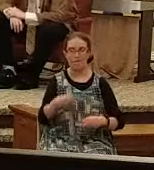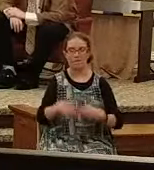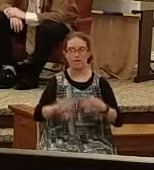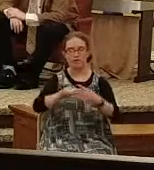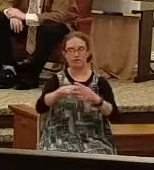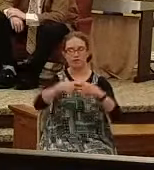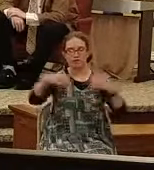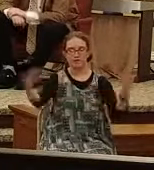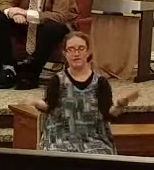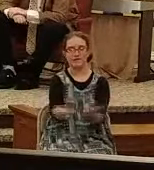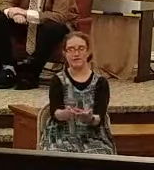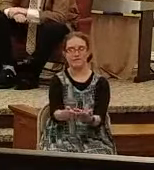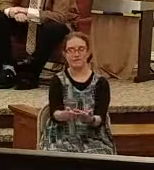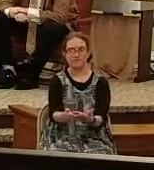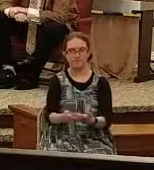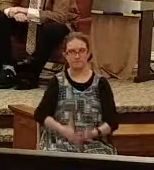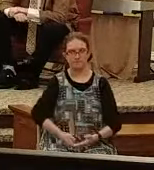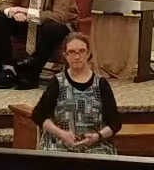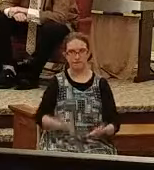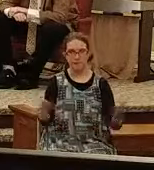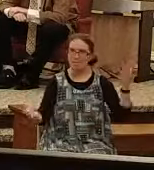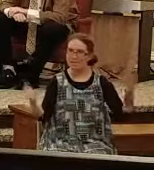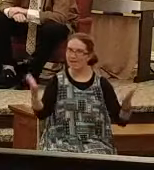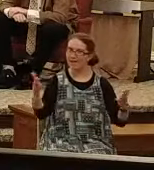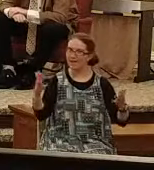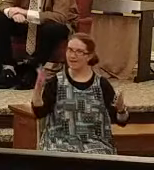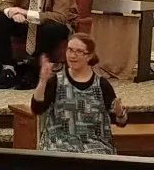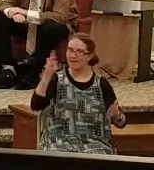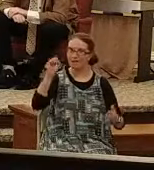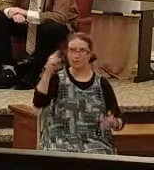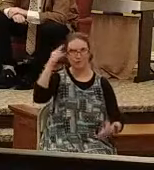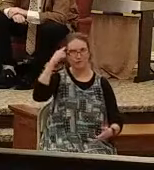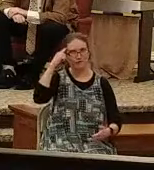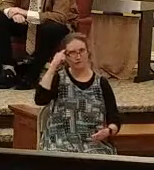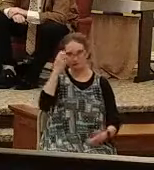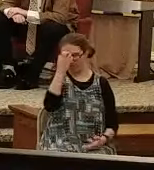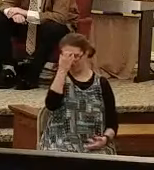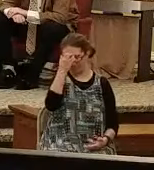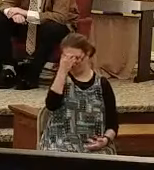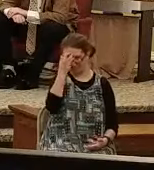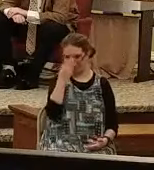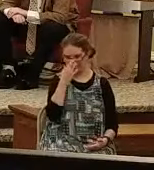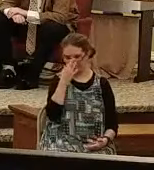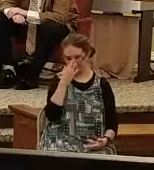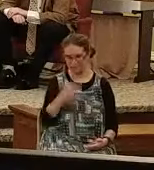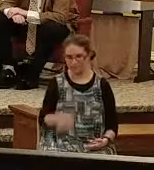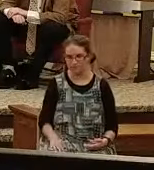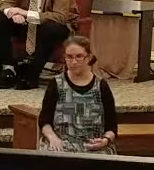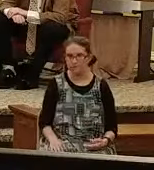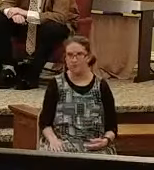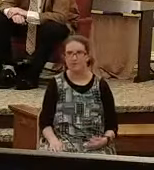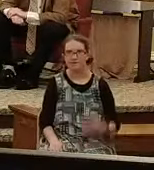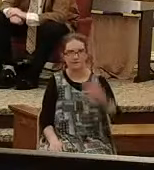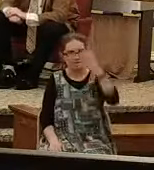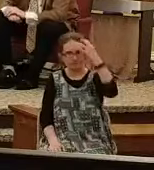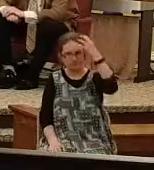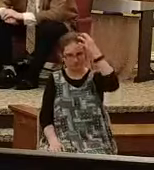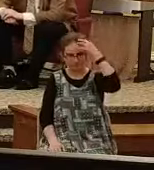starts here. You might bruise his head, but he's going to bruise, you might bruise his heel, but he's going to bruise your